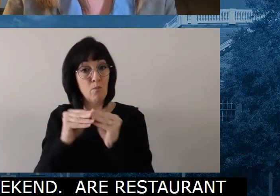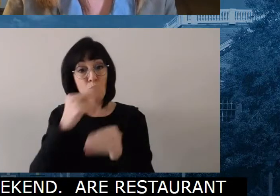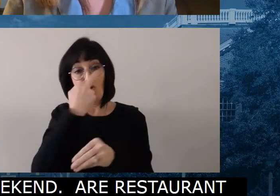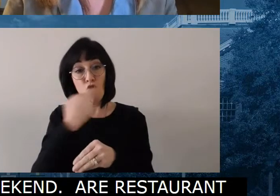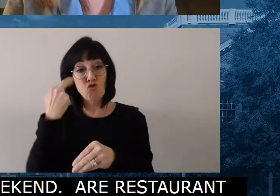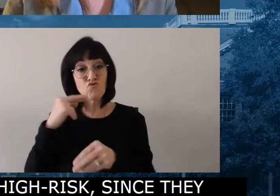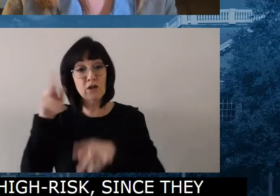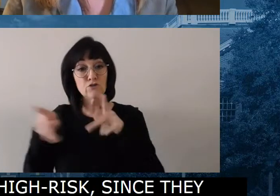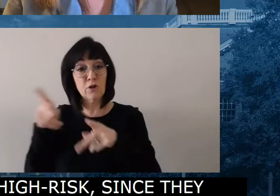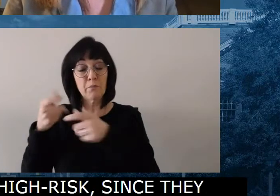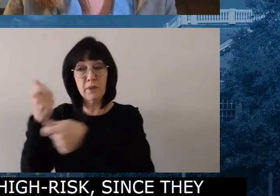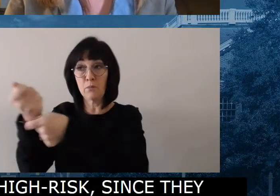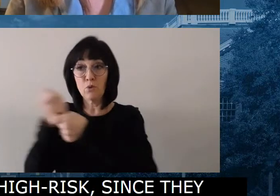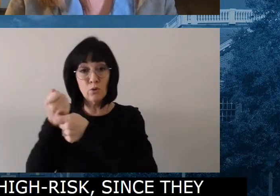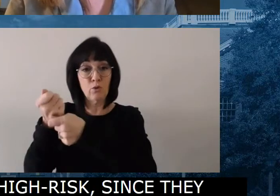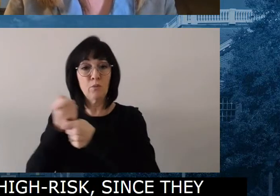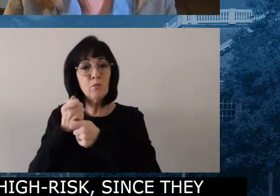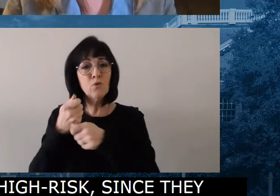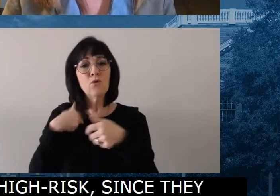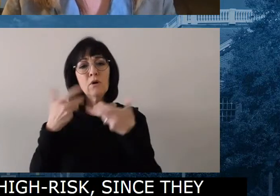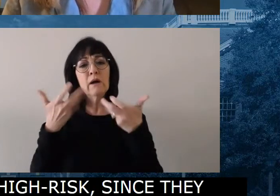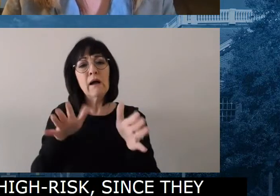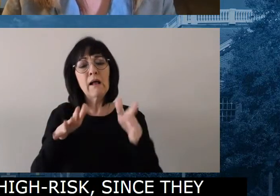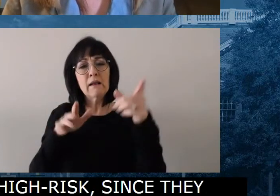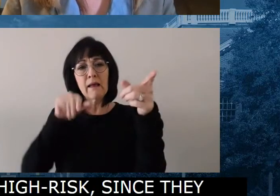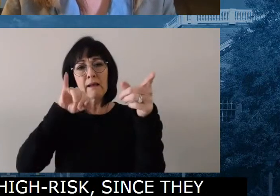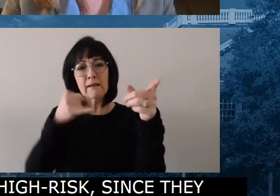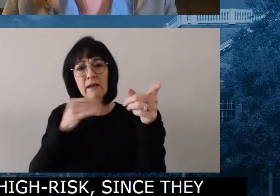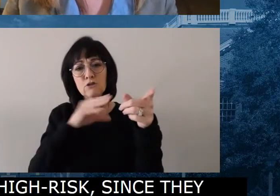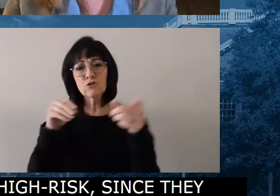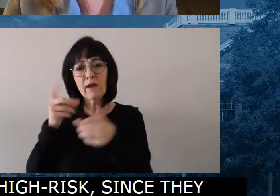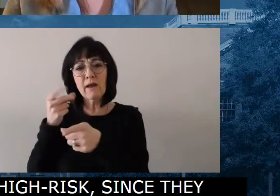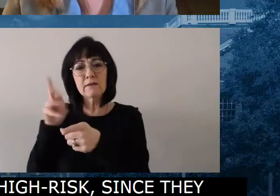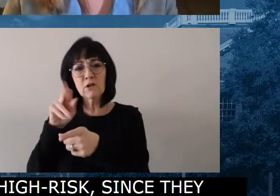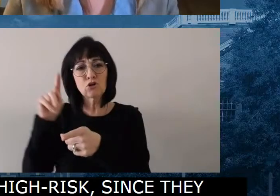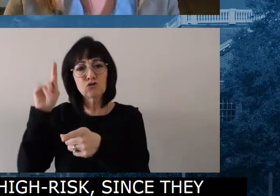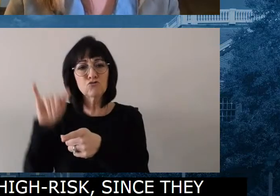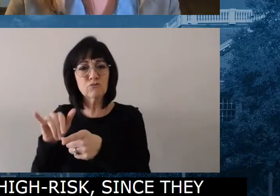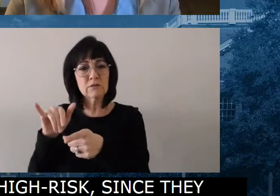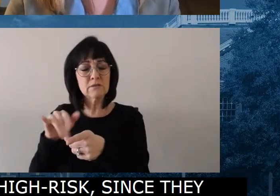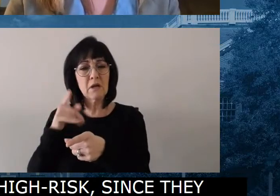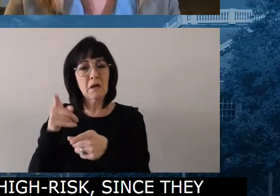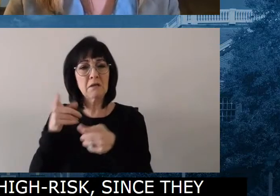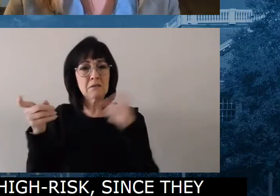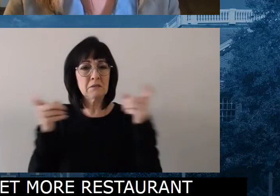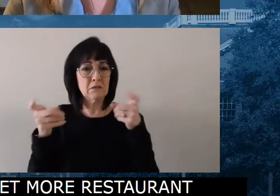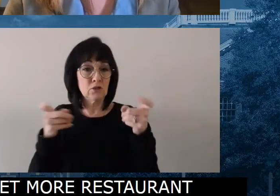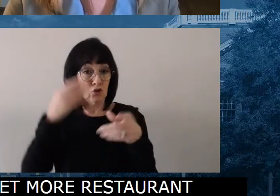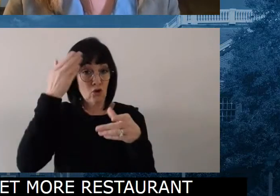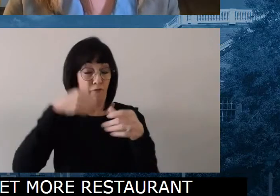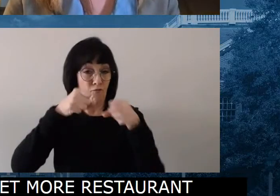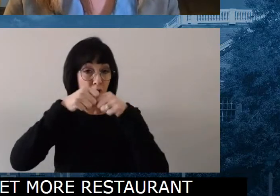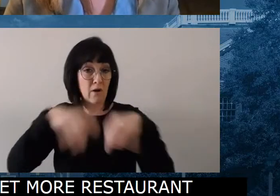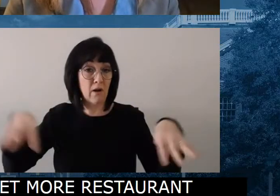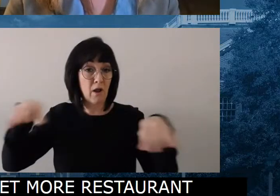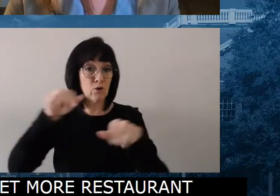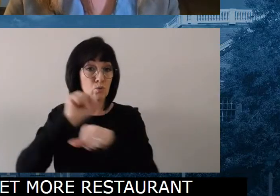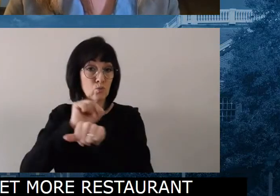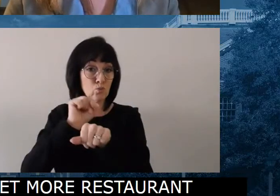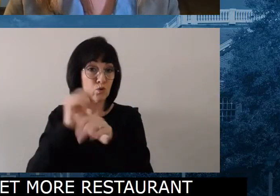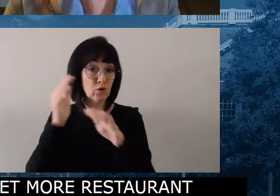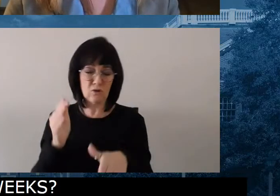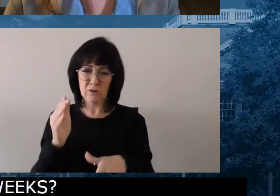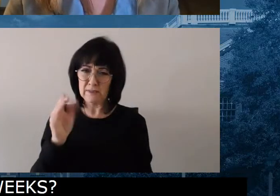Yeah, I'll let AJ and Dr. Rattay handle the priority list. They are frontline workers. I'm not sure we